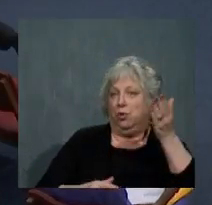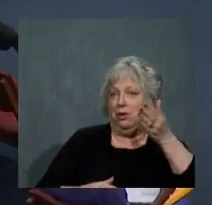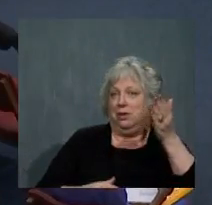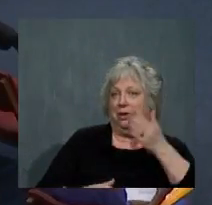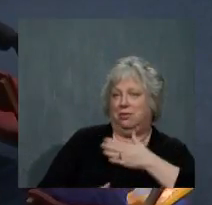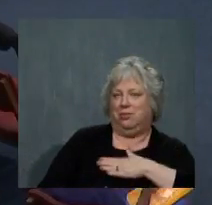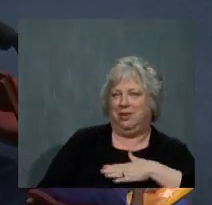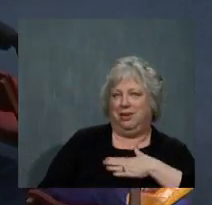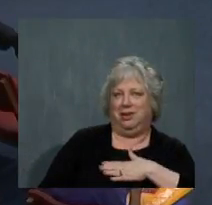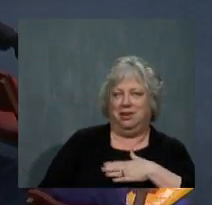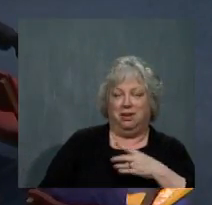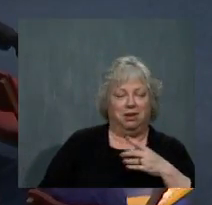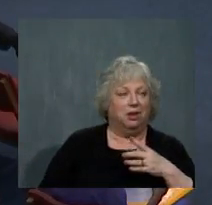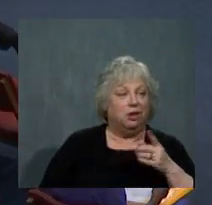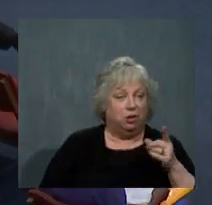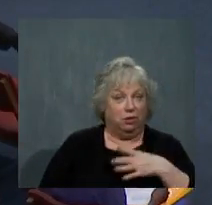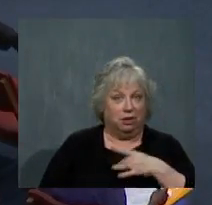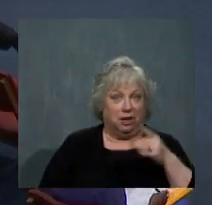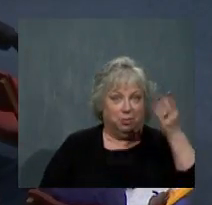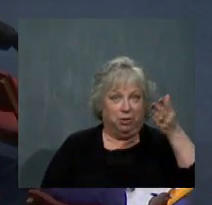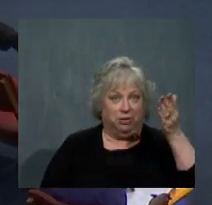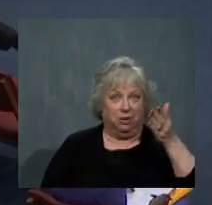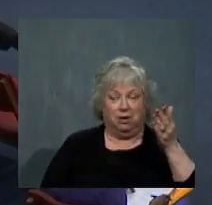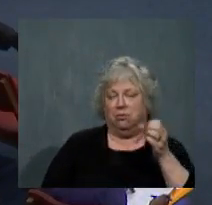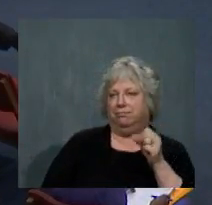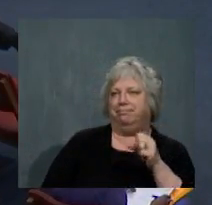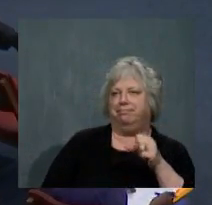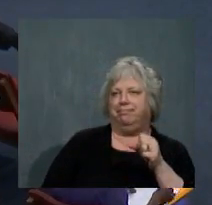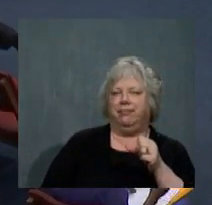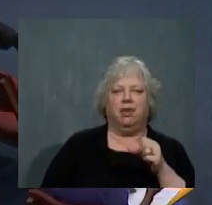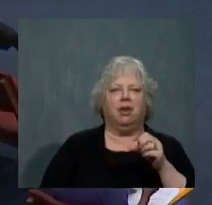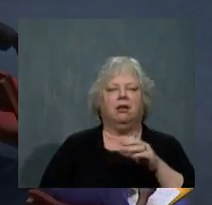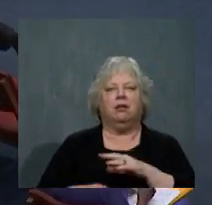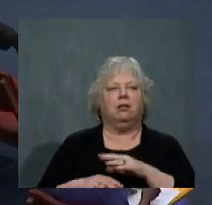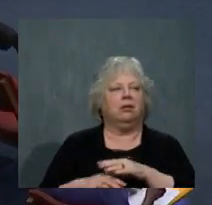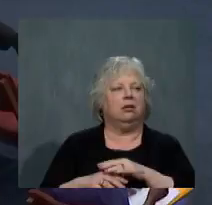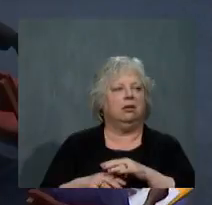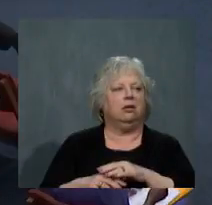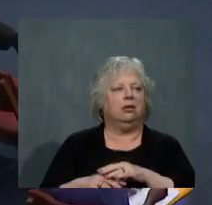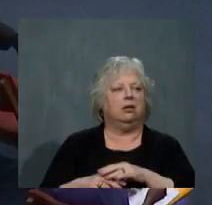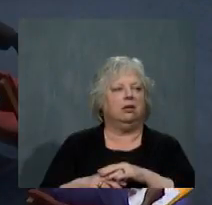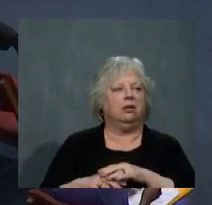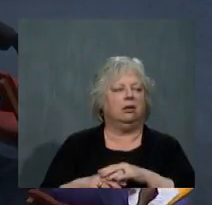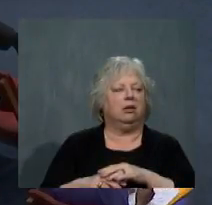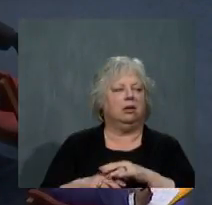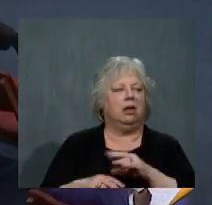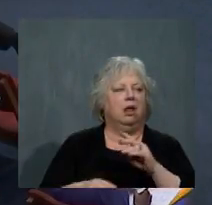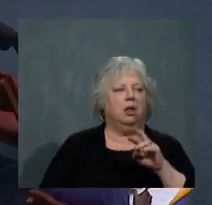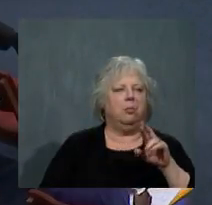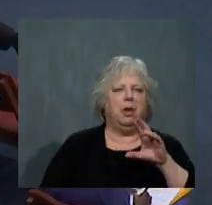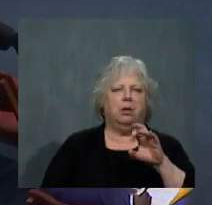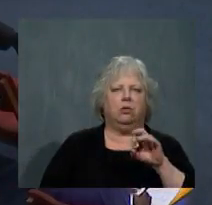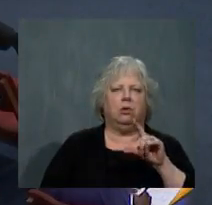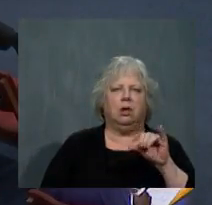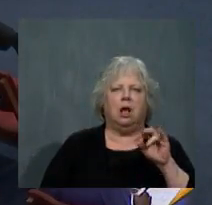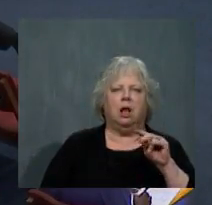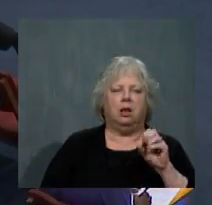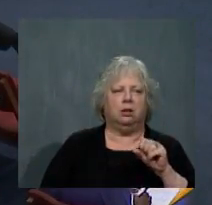please. You would like a presentation? Yes. Mr. Collins? No, on just 7. Did you say